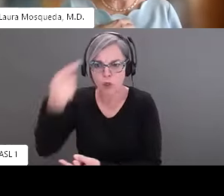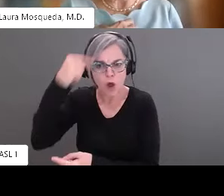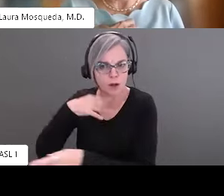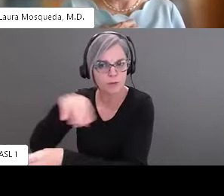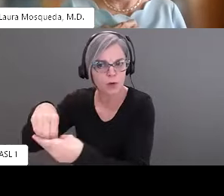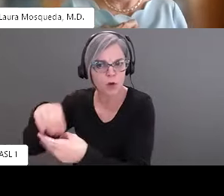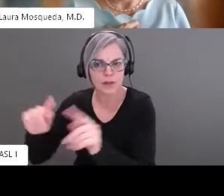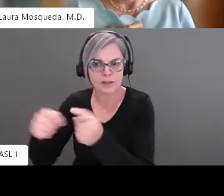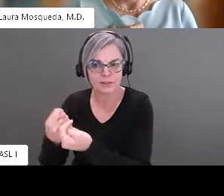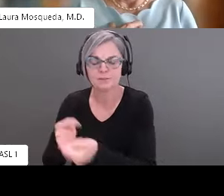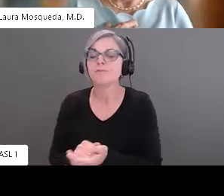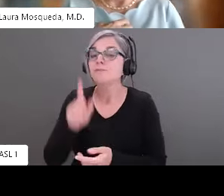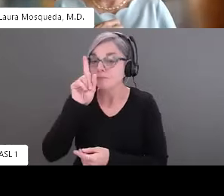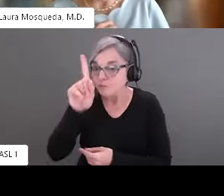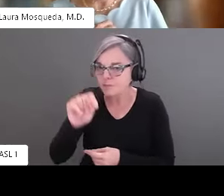our team leader.